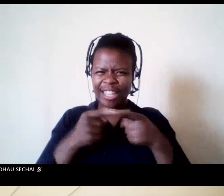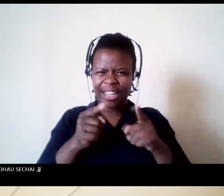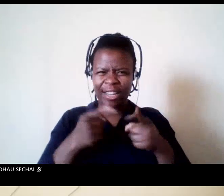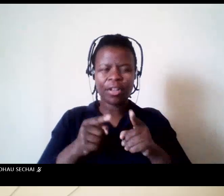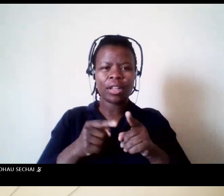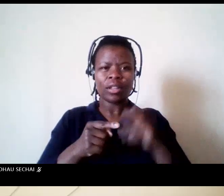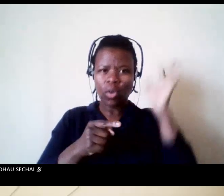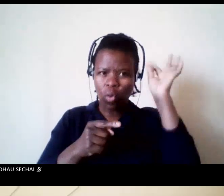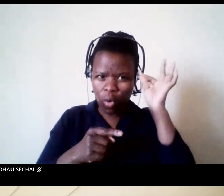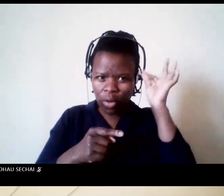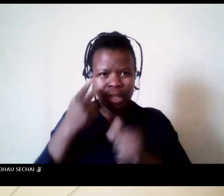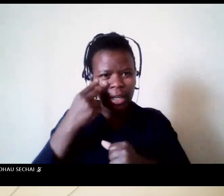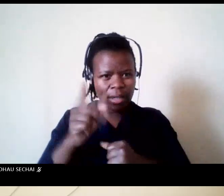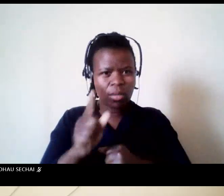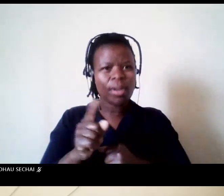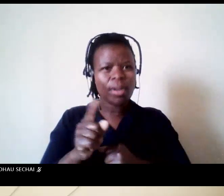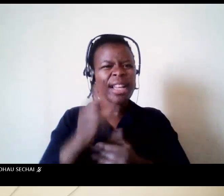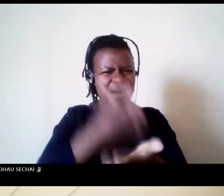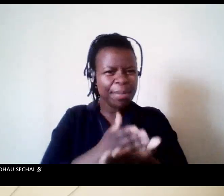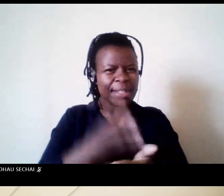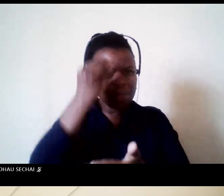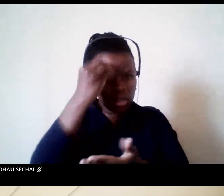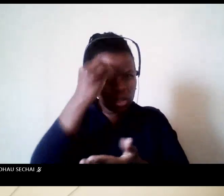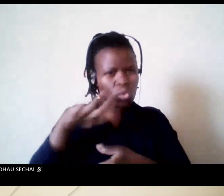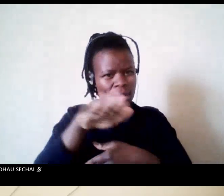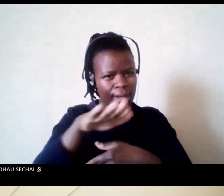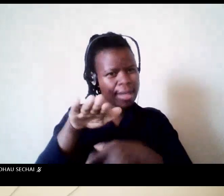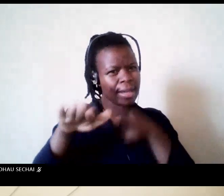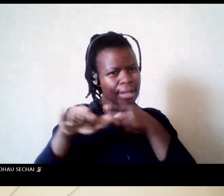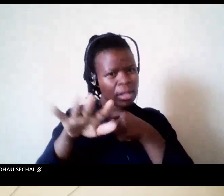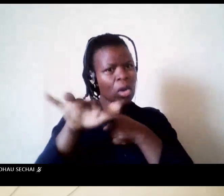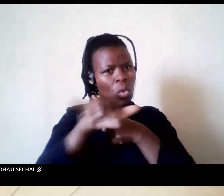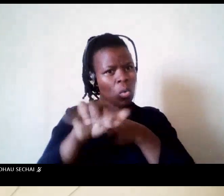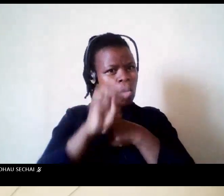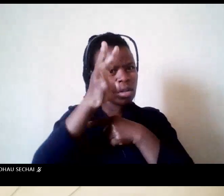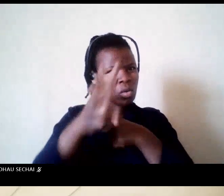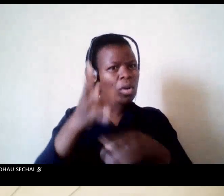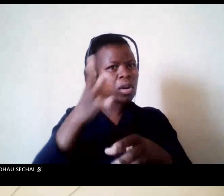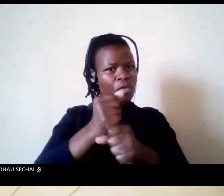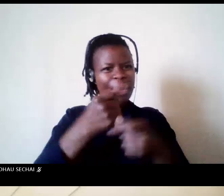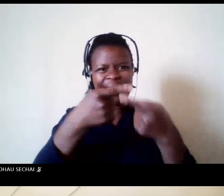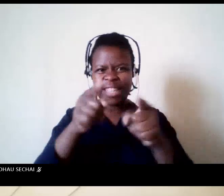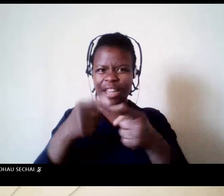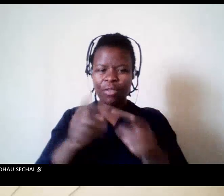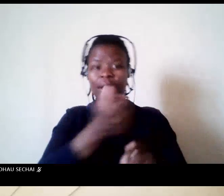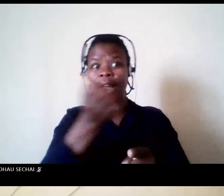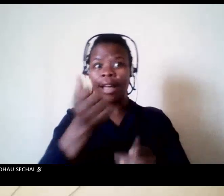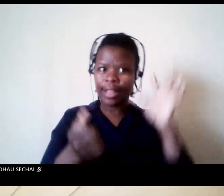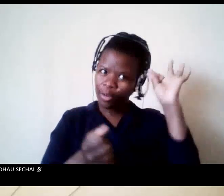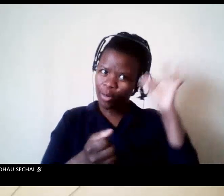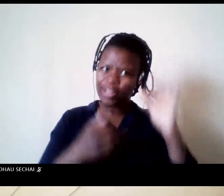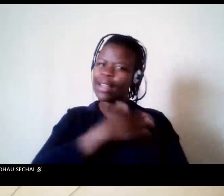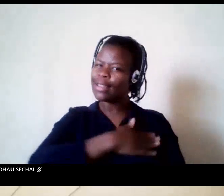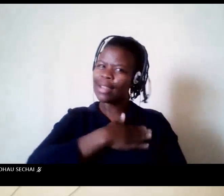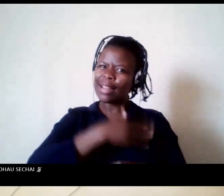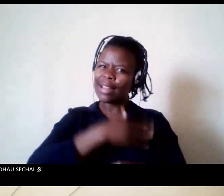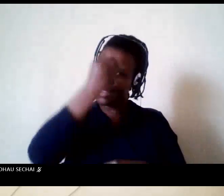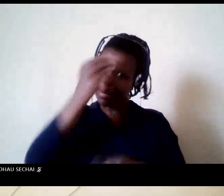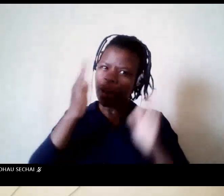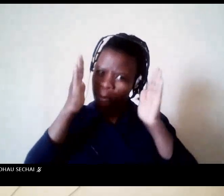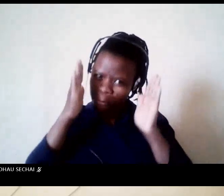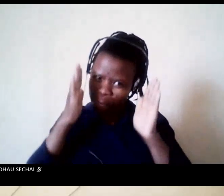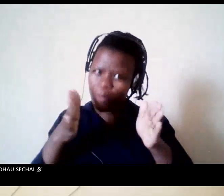very specific issues in those areas, which you'll find are very different to other contexts. So I like that you focused on that. Sorry, Ike,